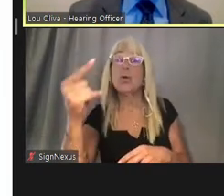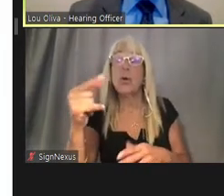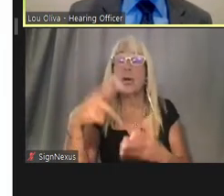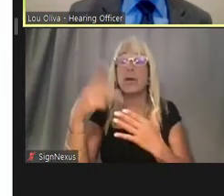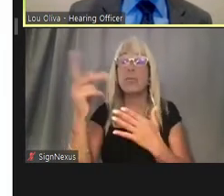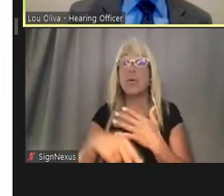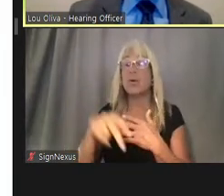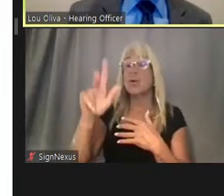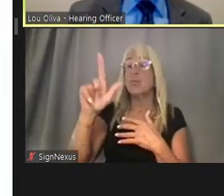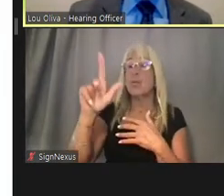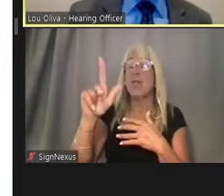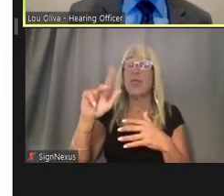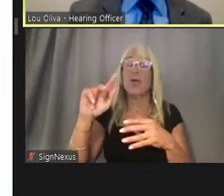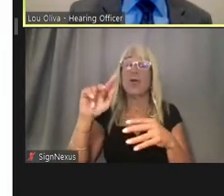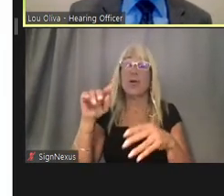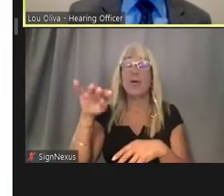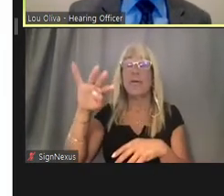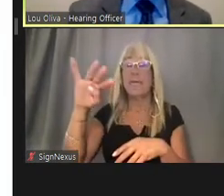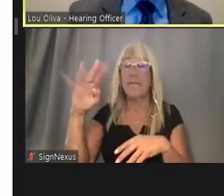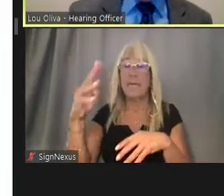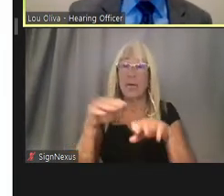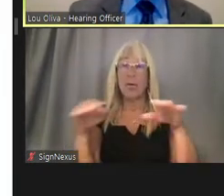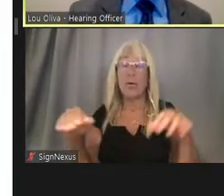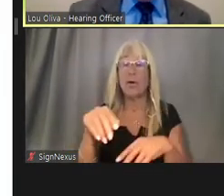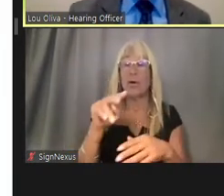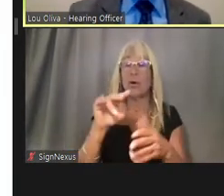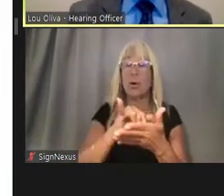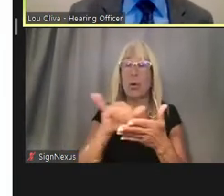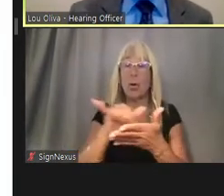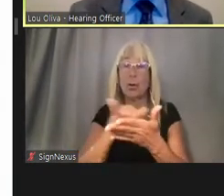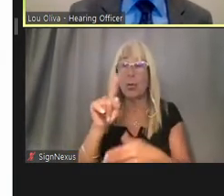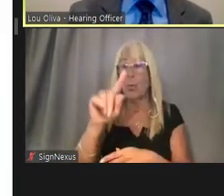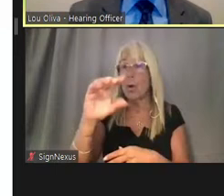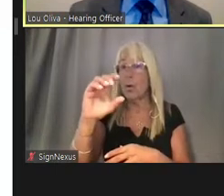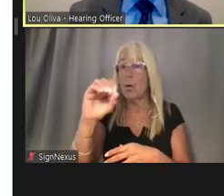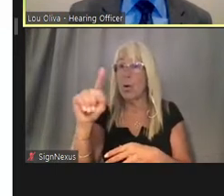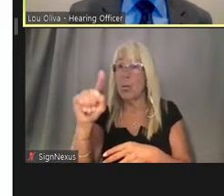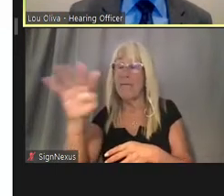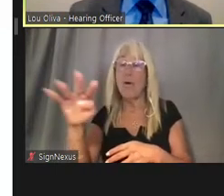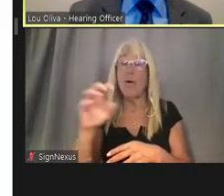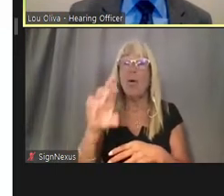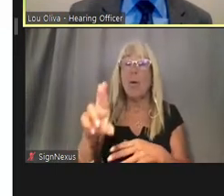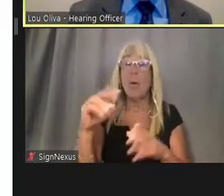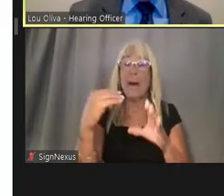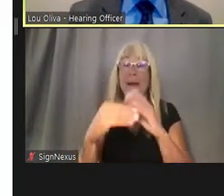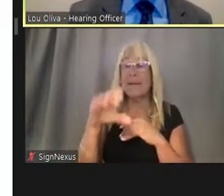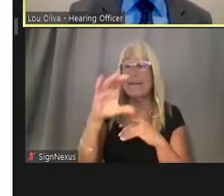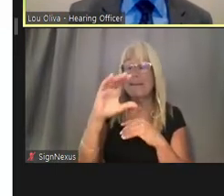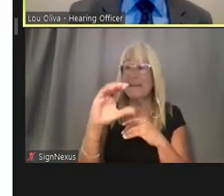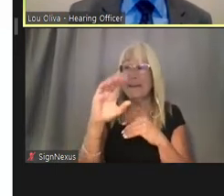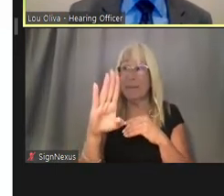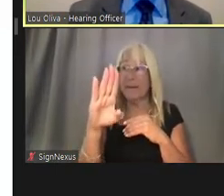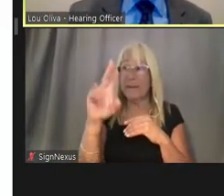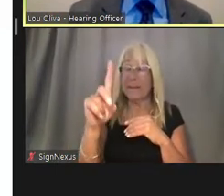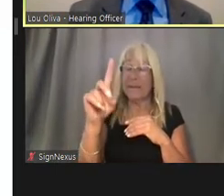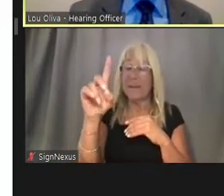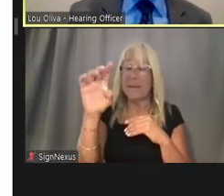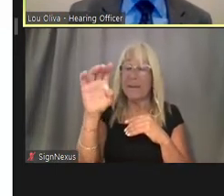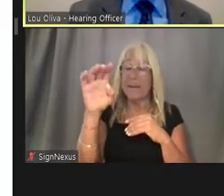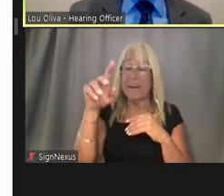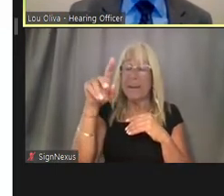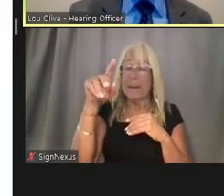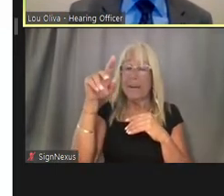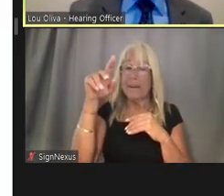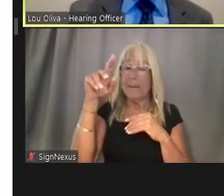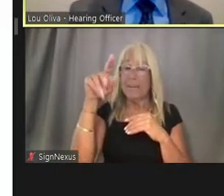New York 1004 or via email at cbdtp at mtabt.org